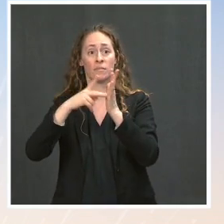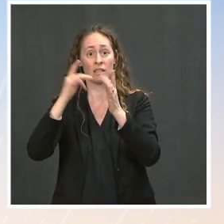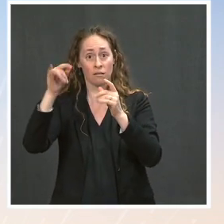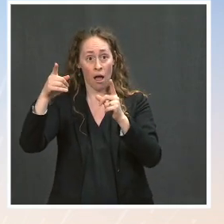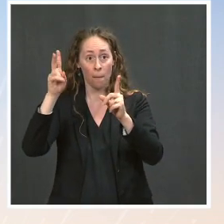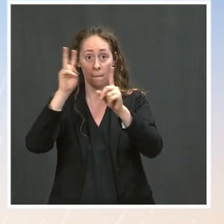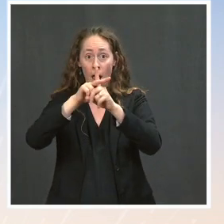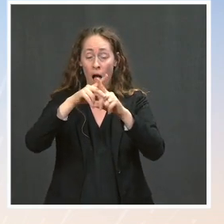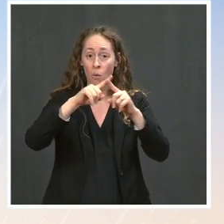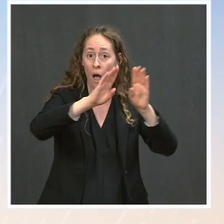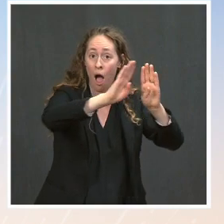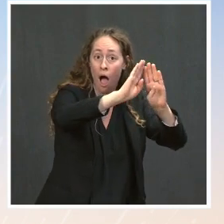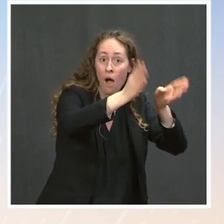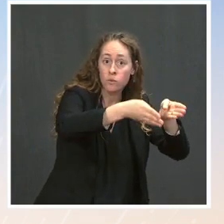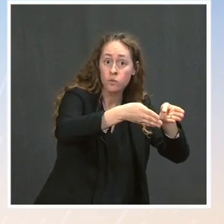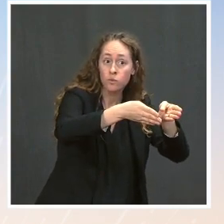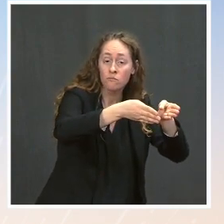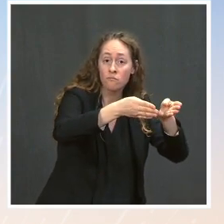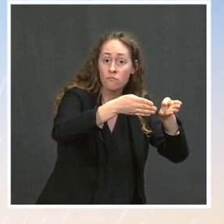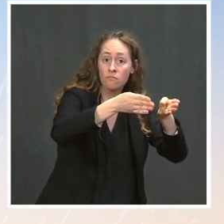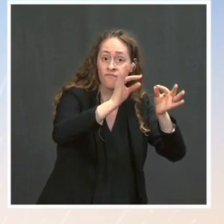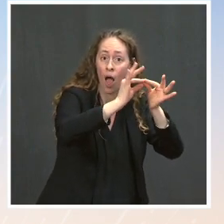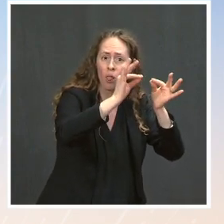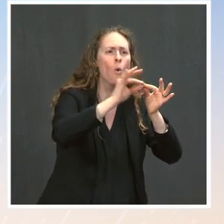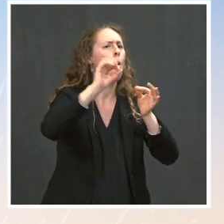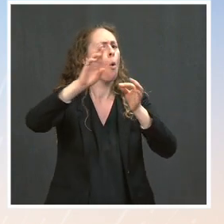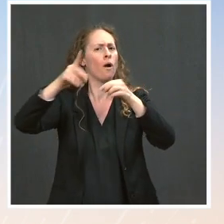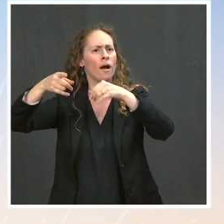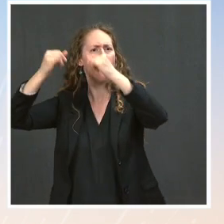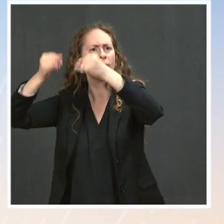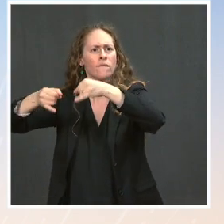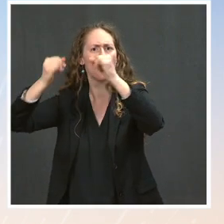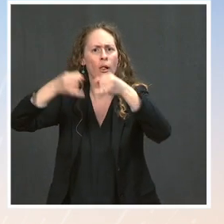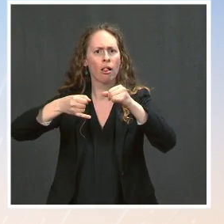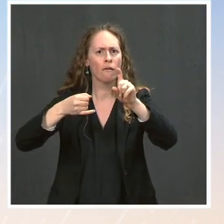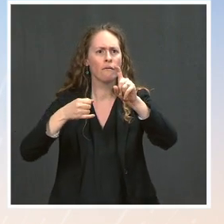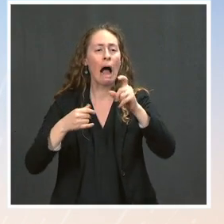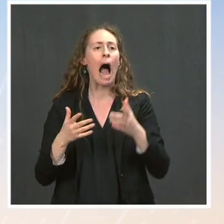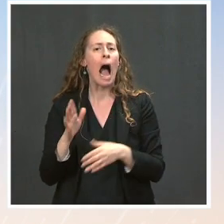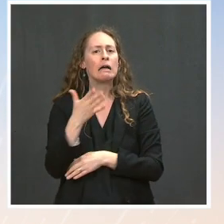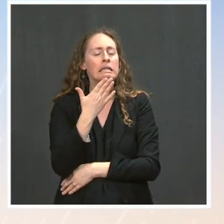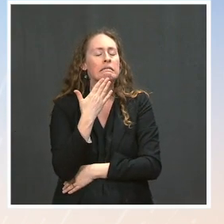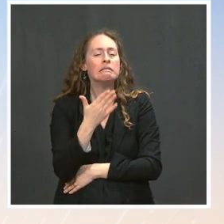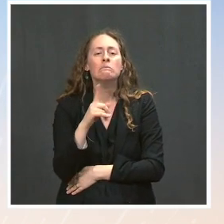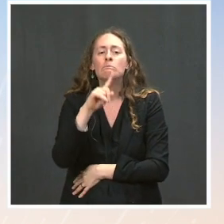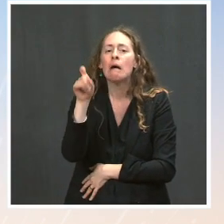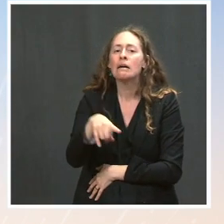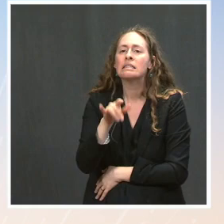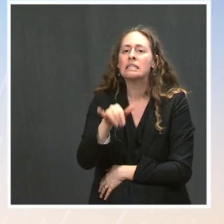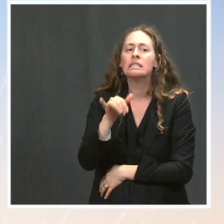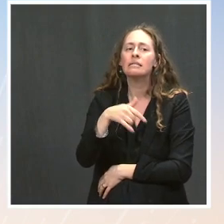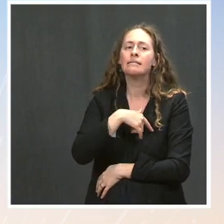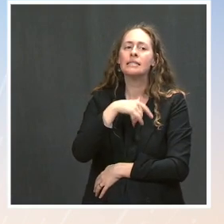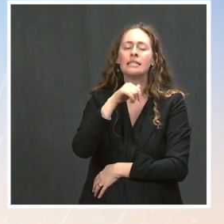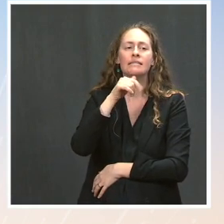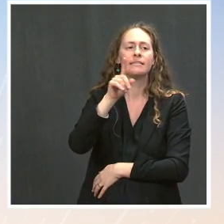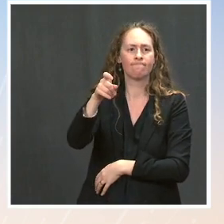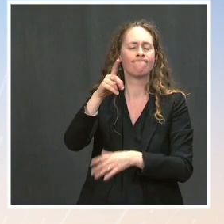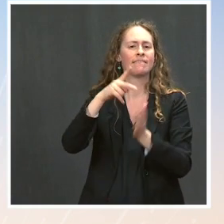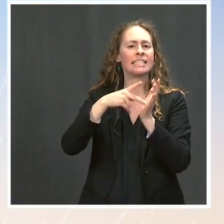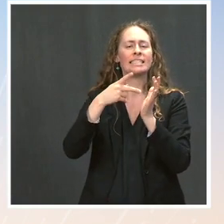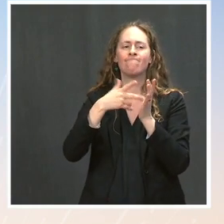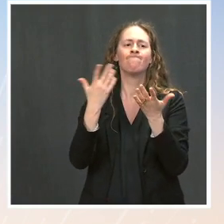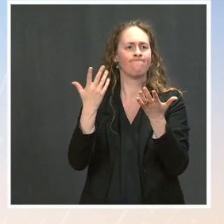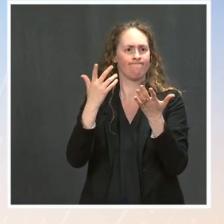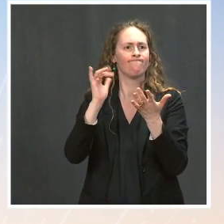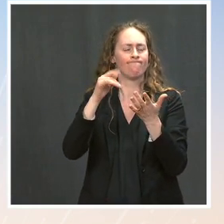as I am too, because the speech is not for 2 days, and we will have lots of briefings that will go through all of the specific details. So you can't clarify right now